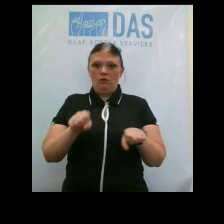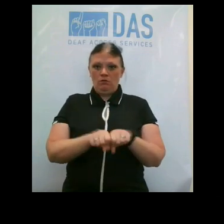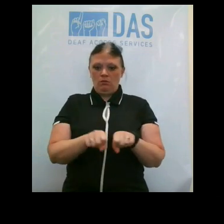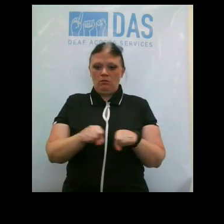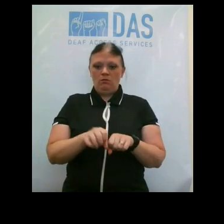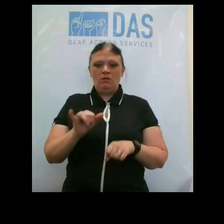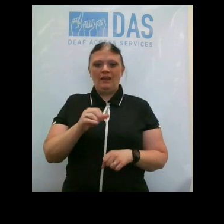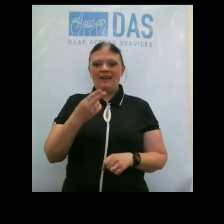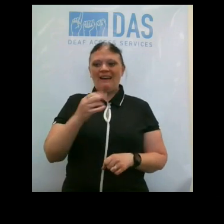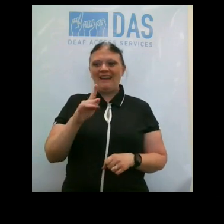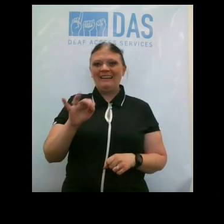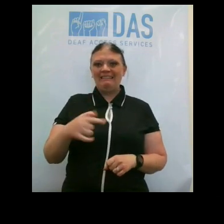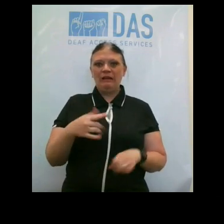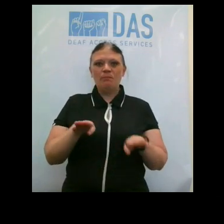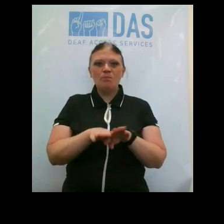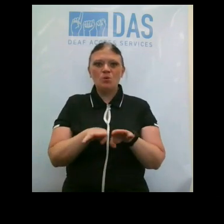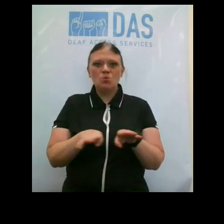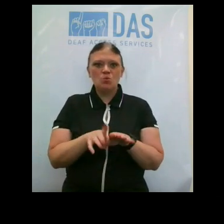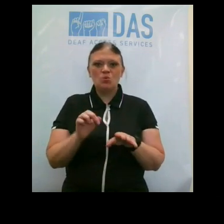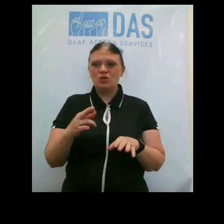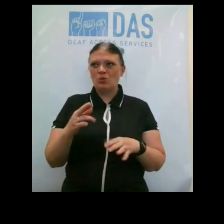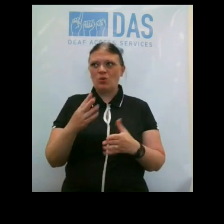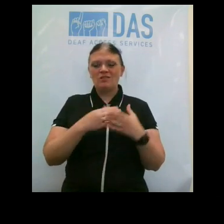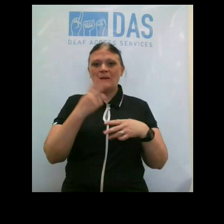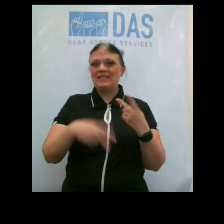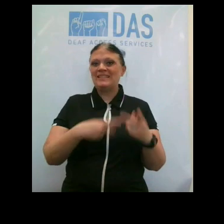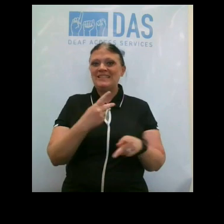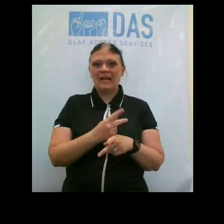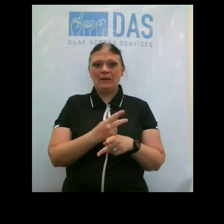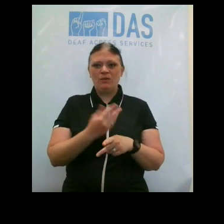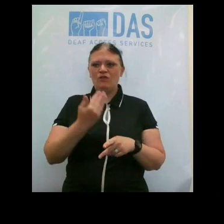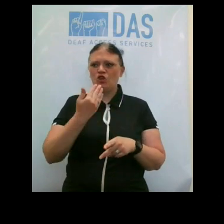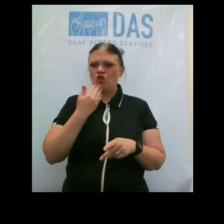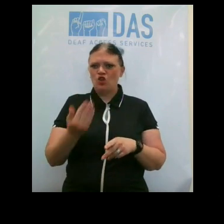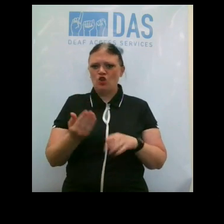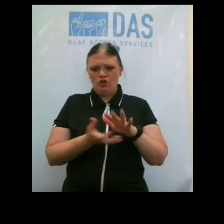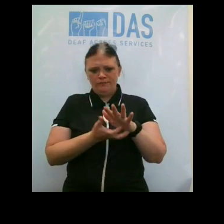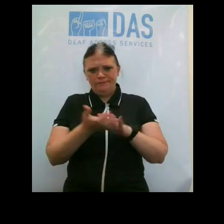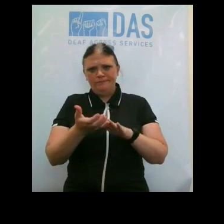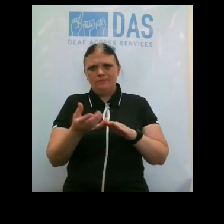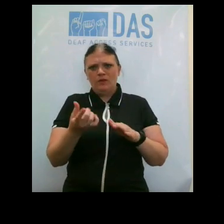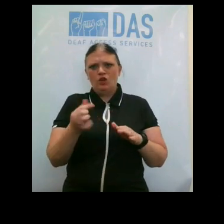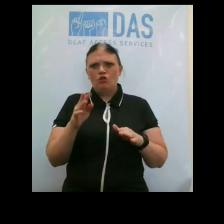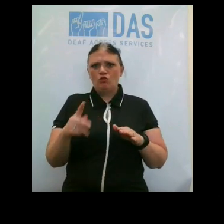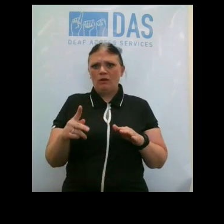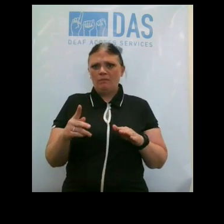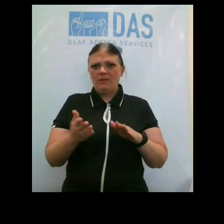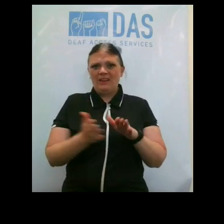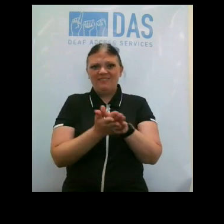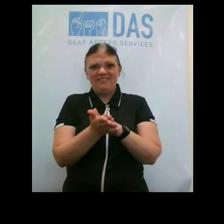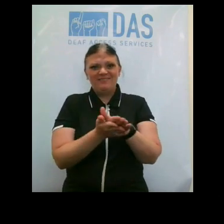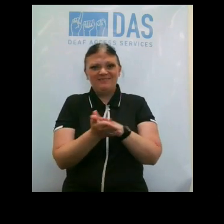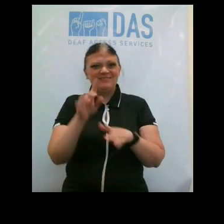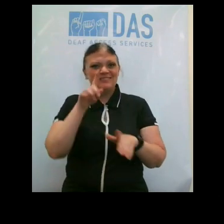hiking boots or some sort of shoe that has a good grip on the bottom. Flat-bottom sneakers,